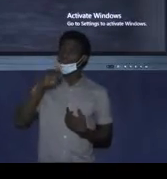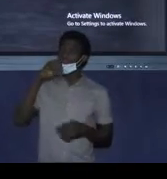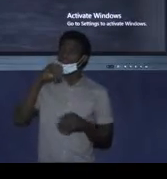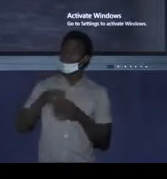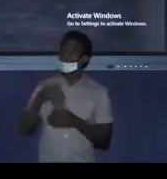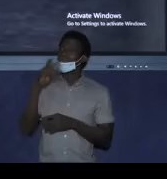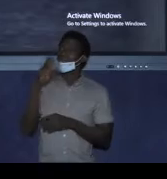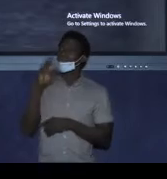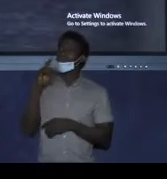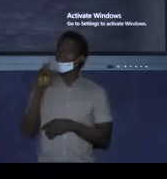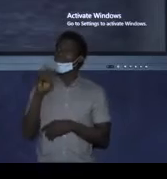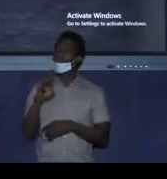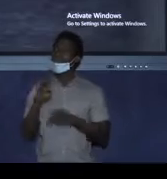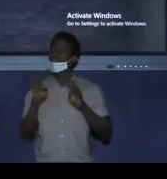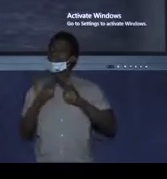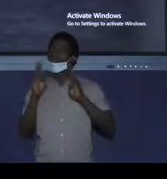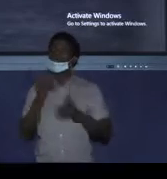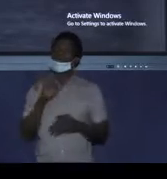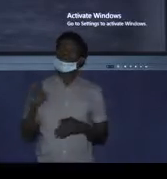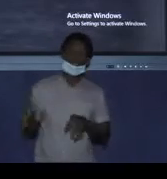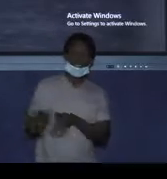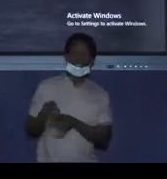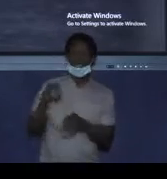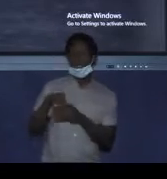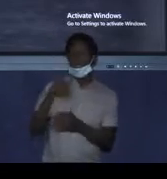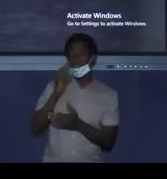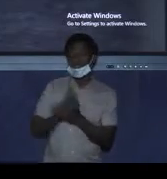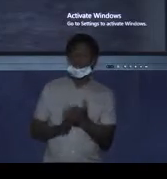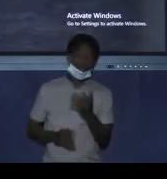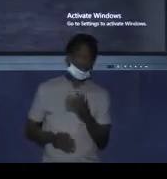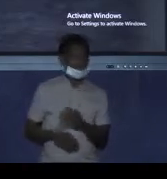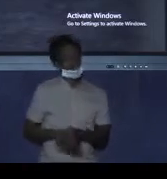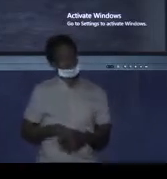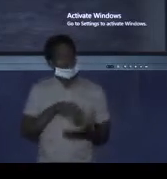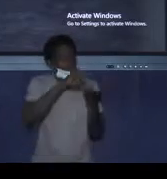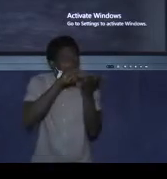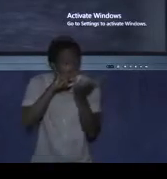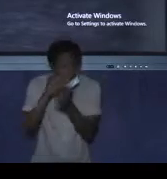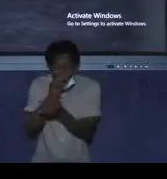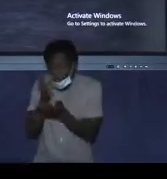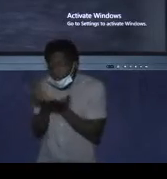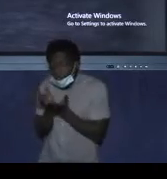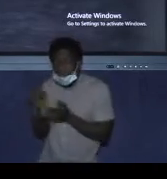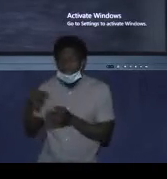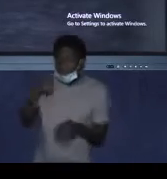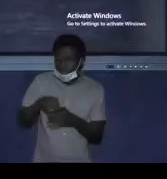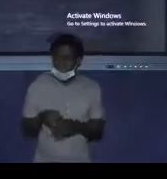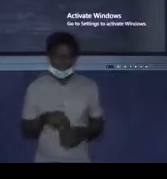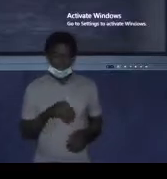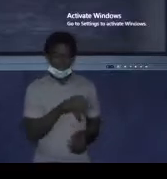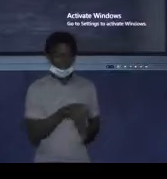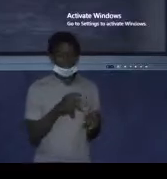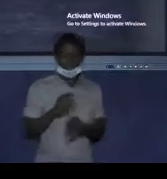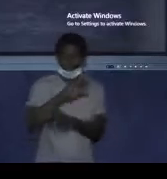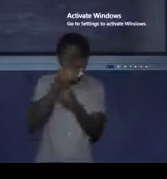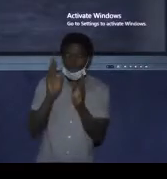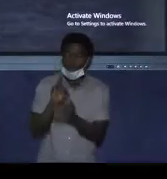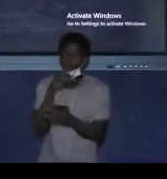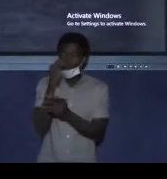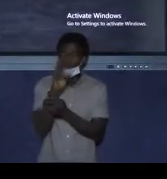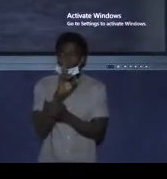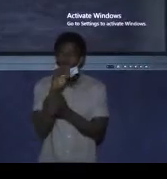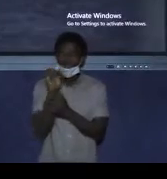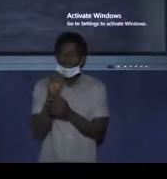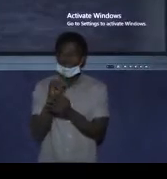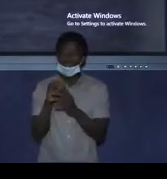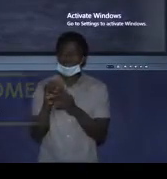chicks in the brooder's house, where, like in some poultry, they make use of this temperature. That's one of the